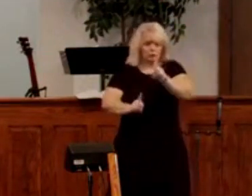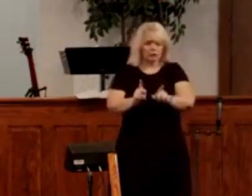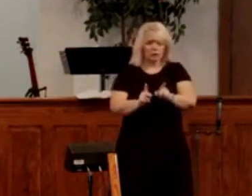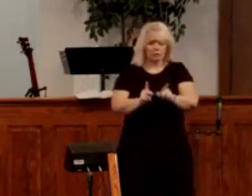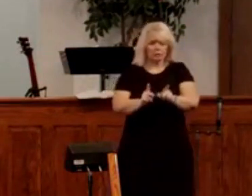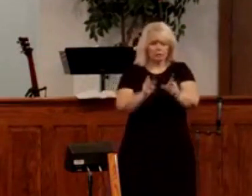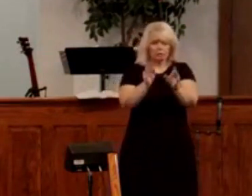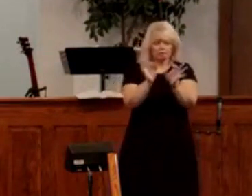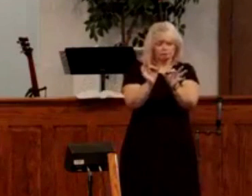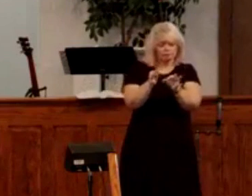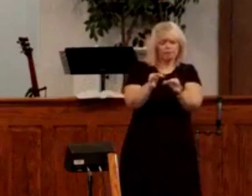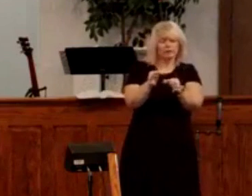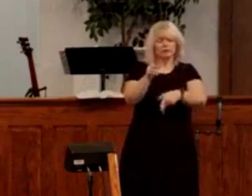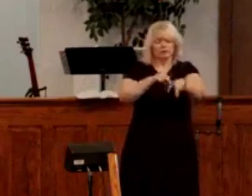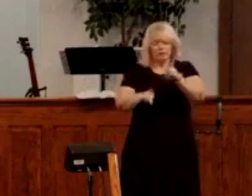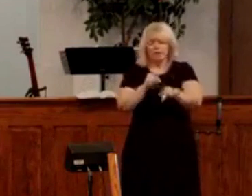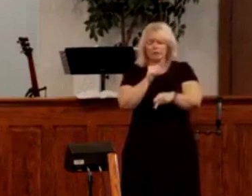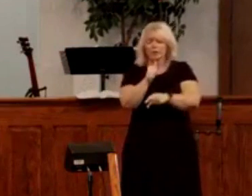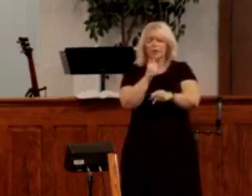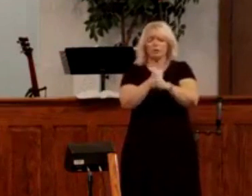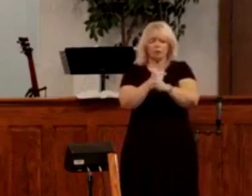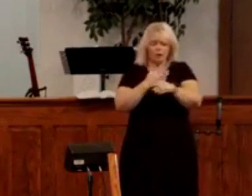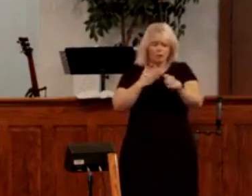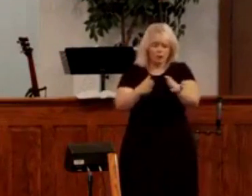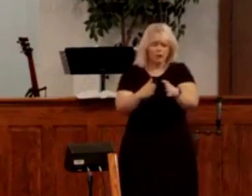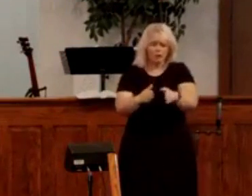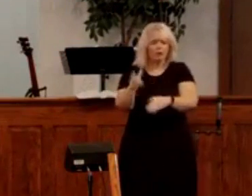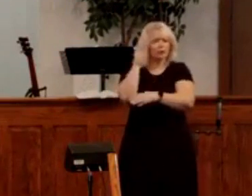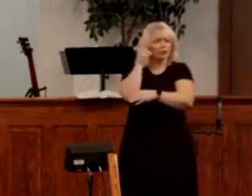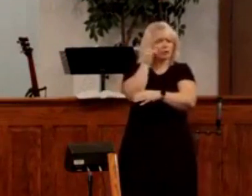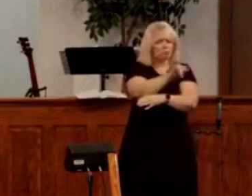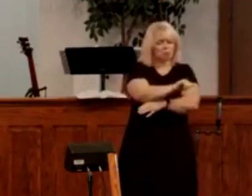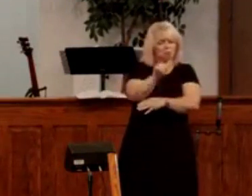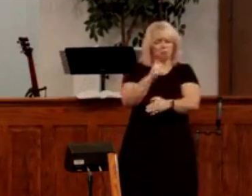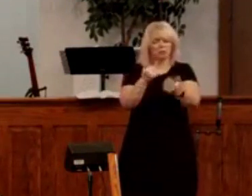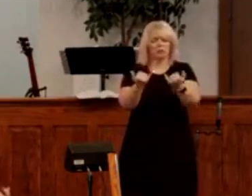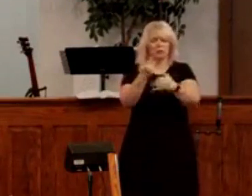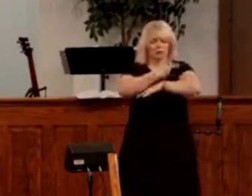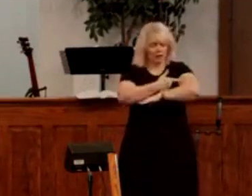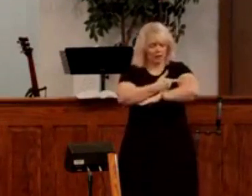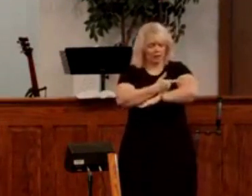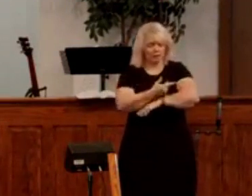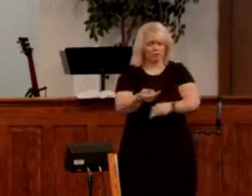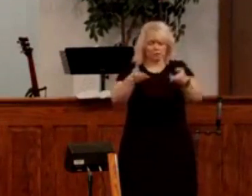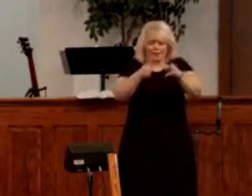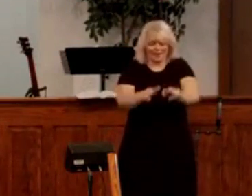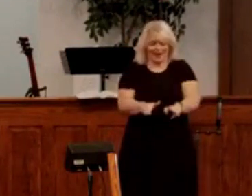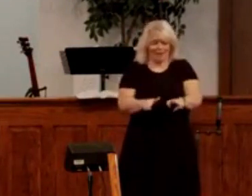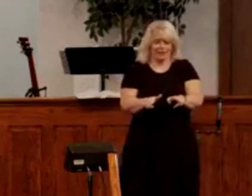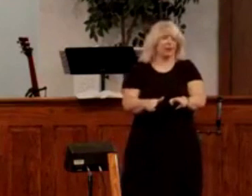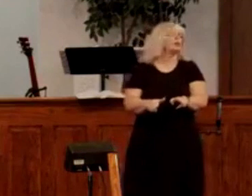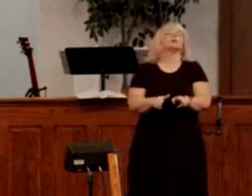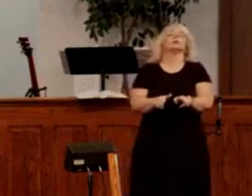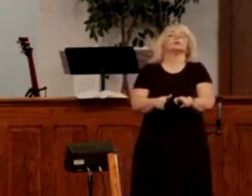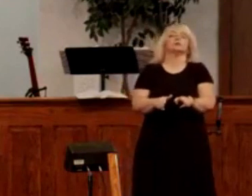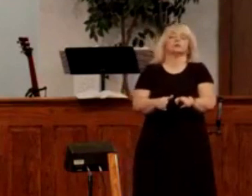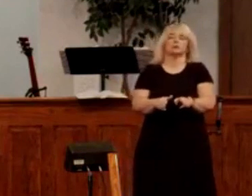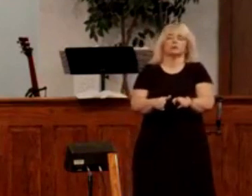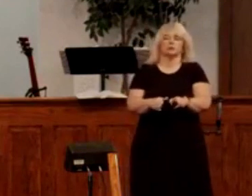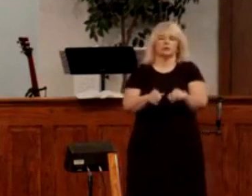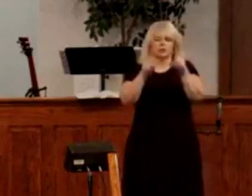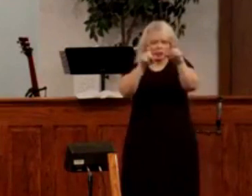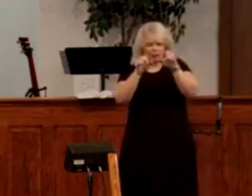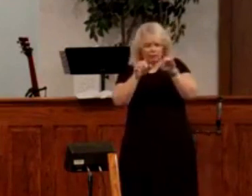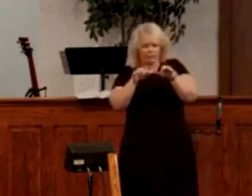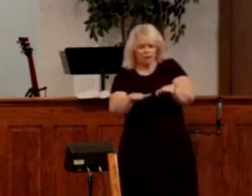people when they're not on the right path. You're going to hear the same thing again today. So what's happening now is you're getting evaluation